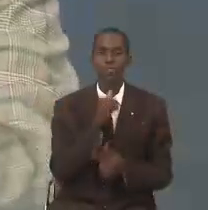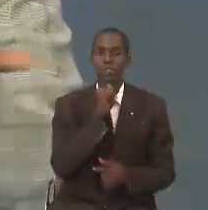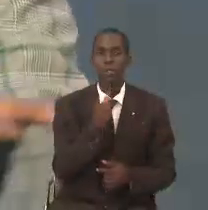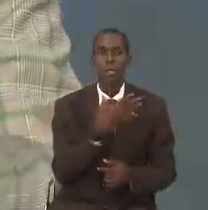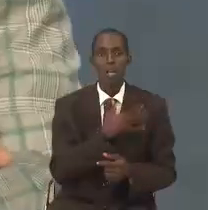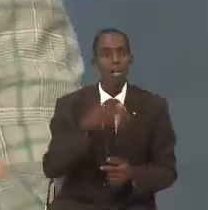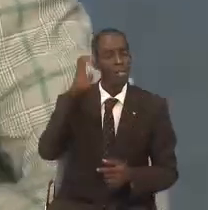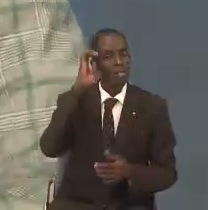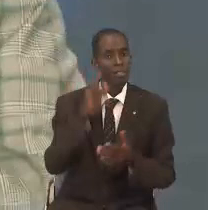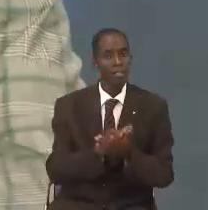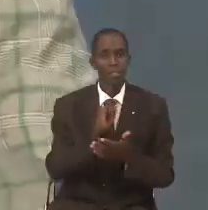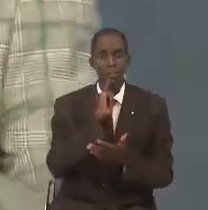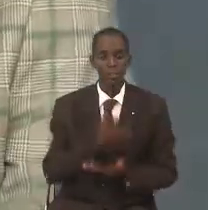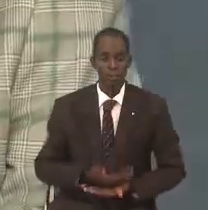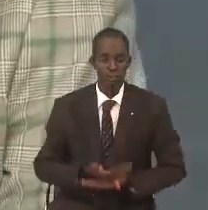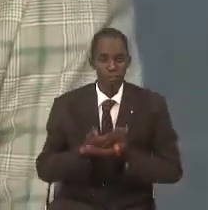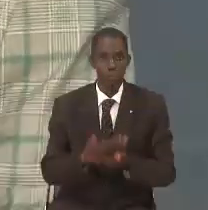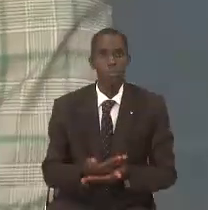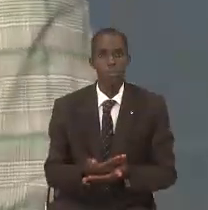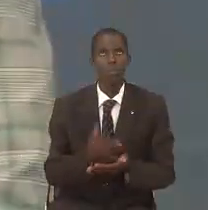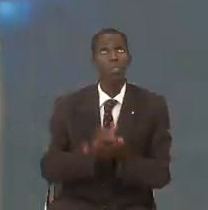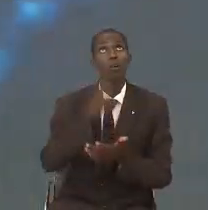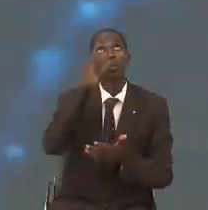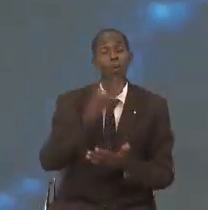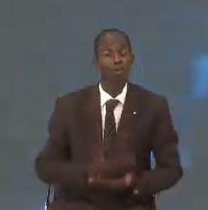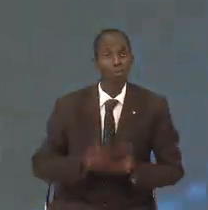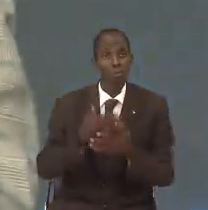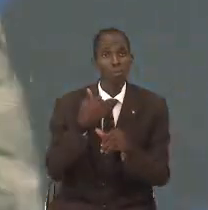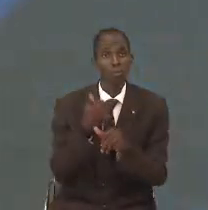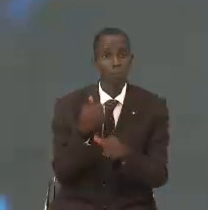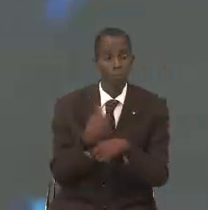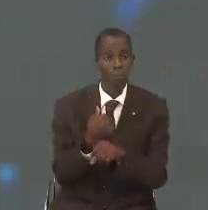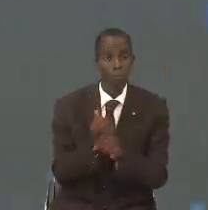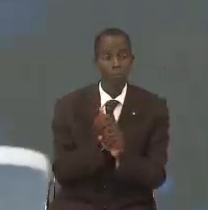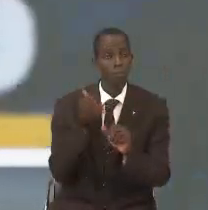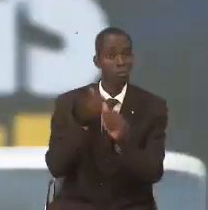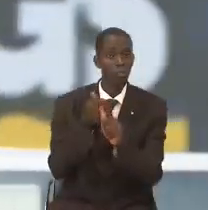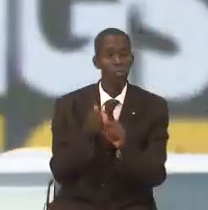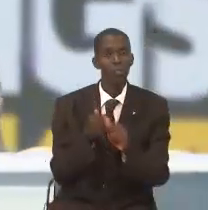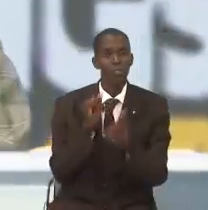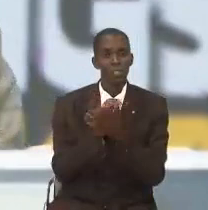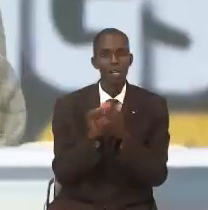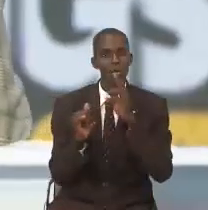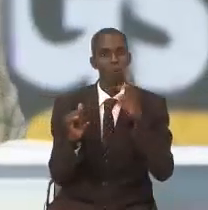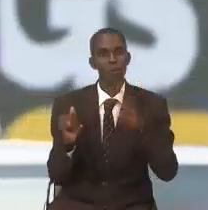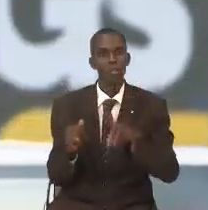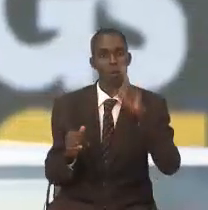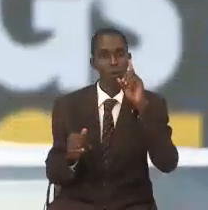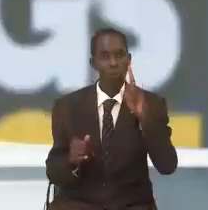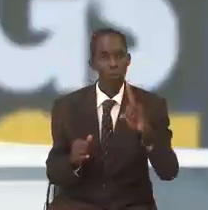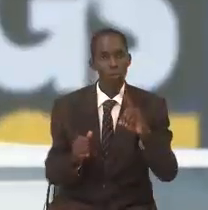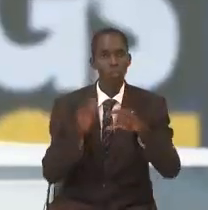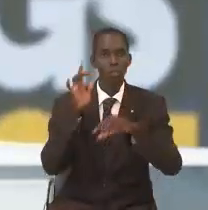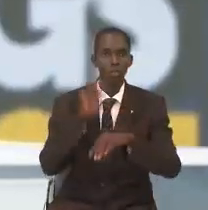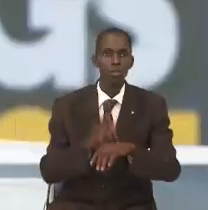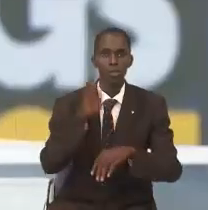is begotten of God keepeth himself, and that wicked one toucheth him